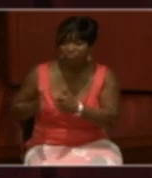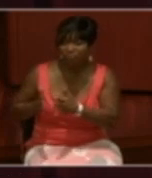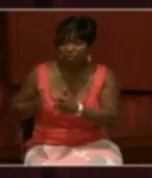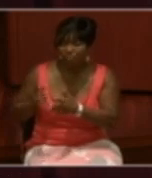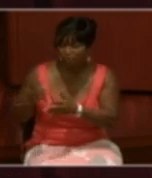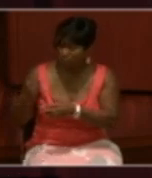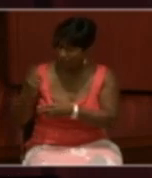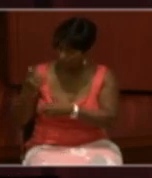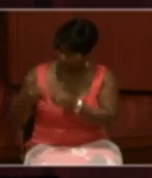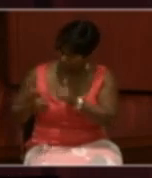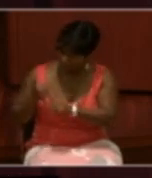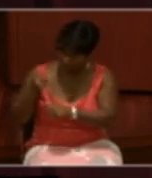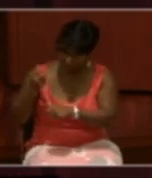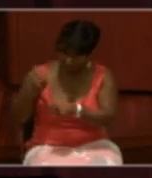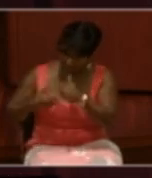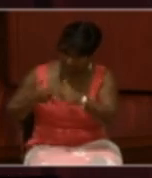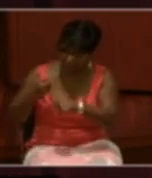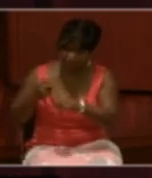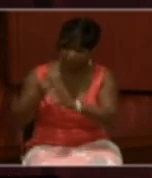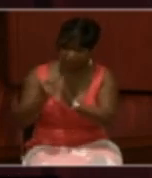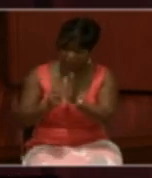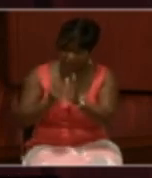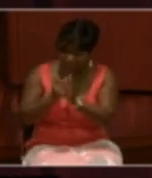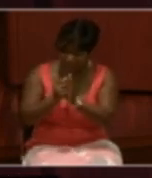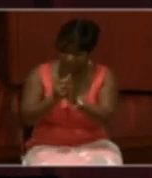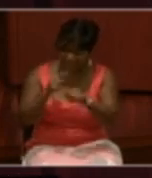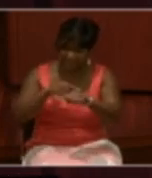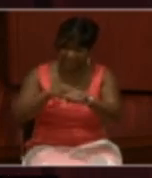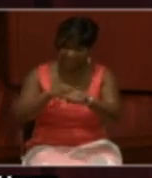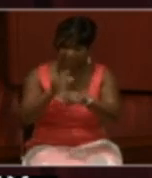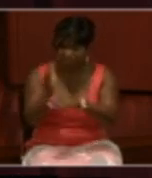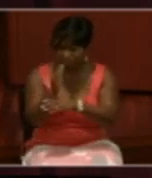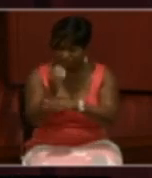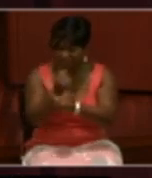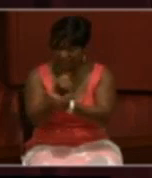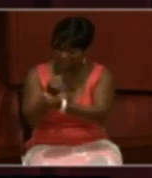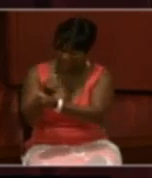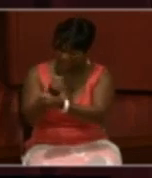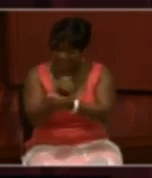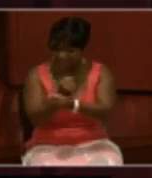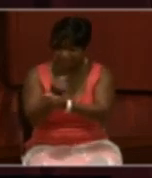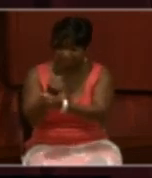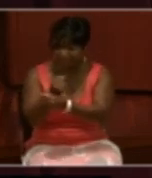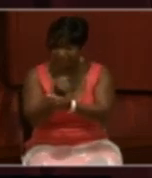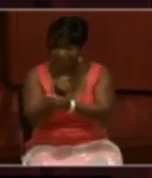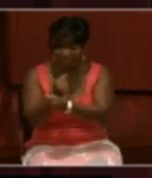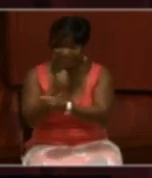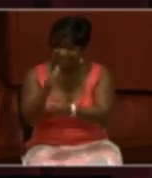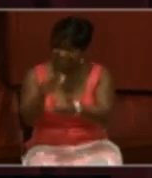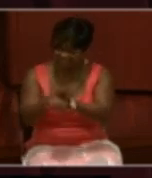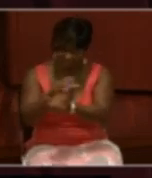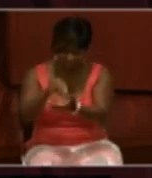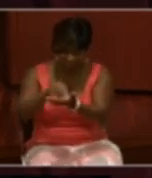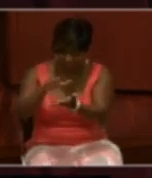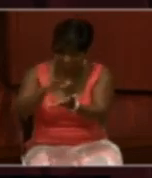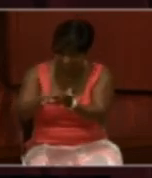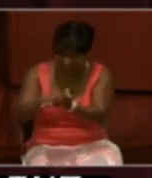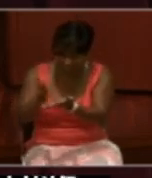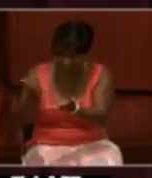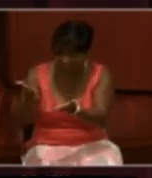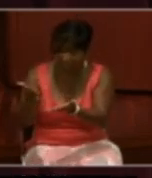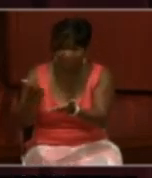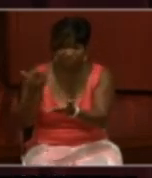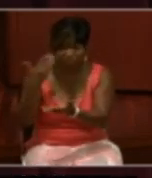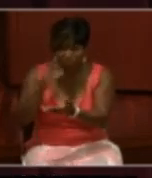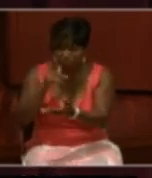difficult periods is the period during slavery, when there's very scant documentation on those who were